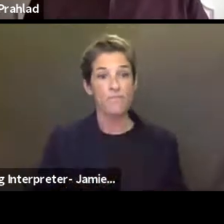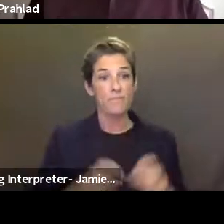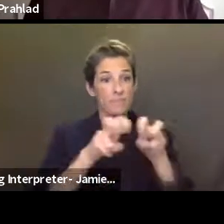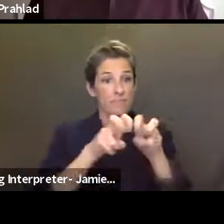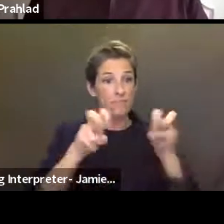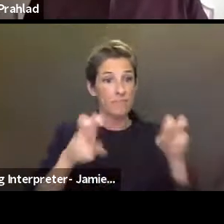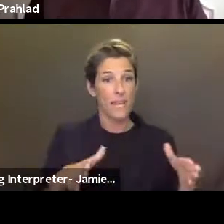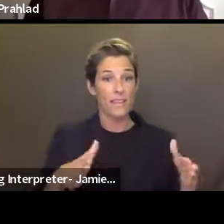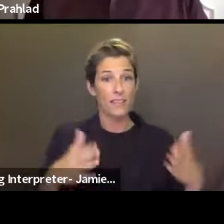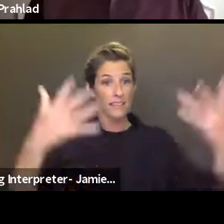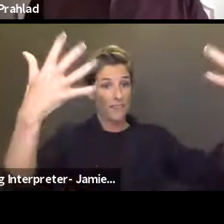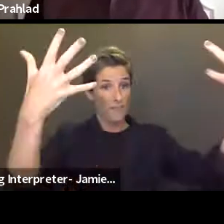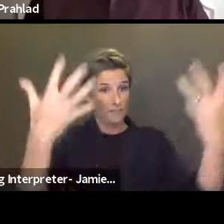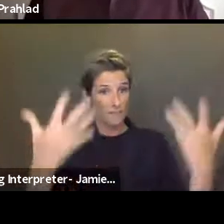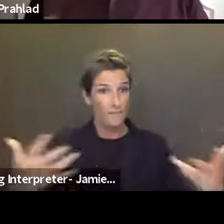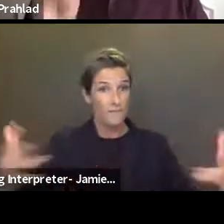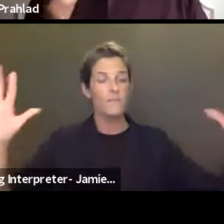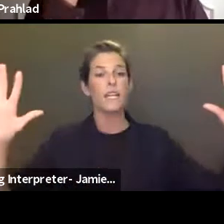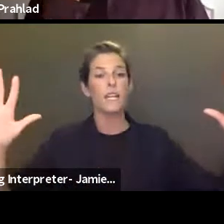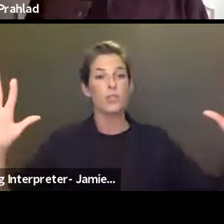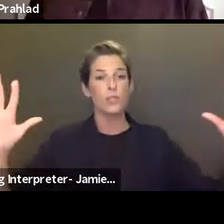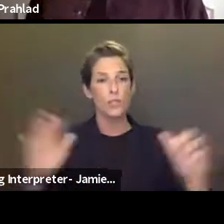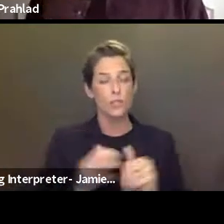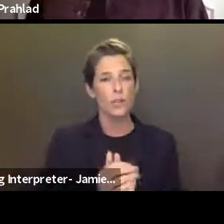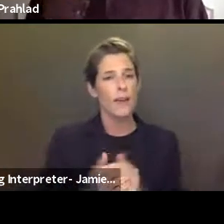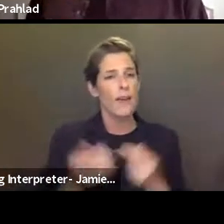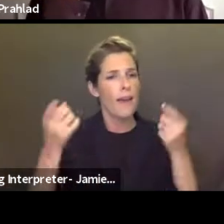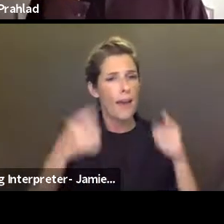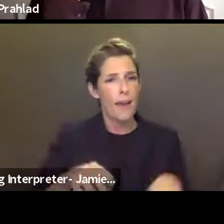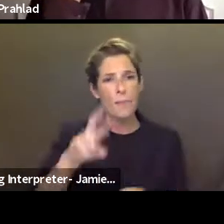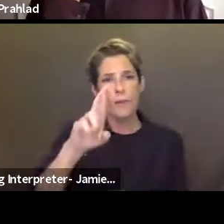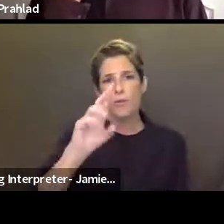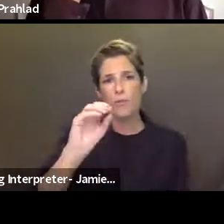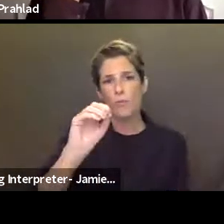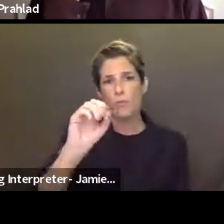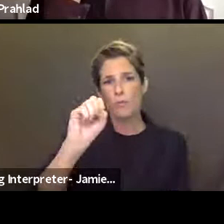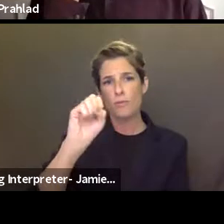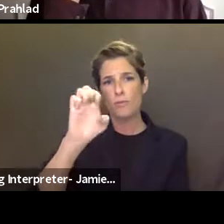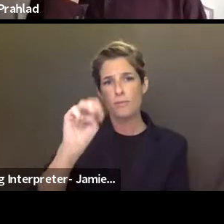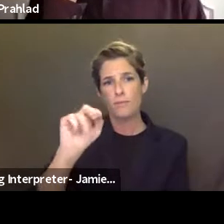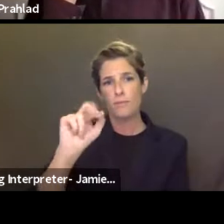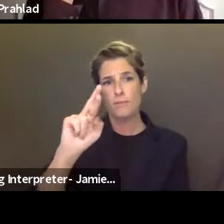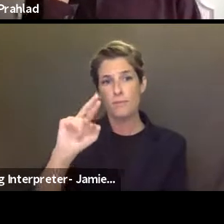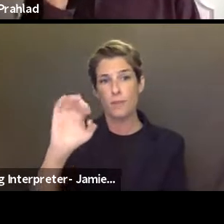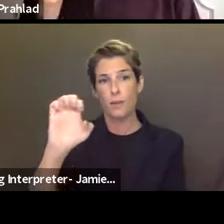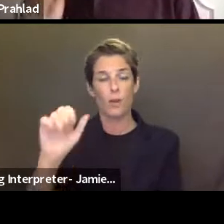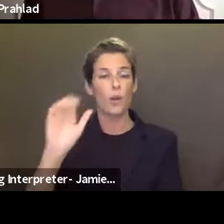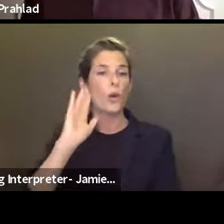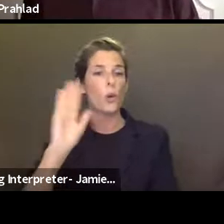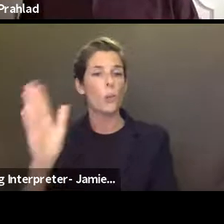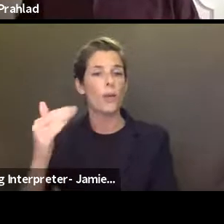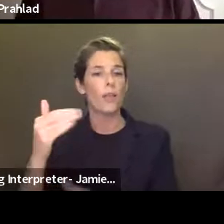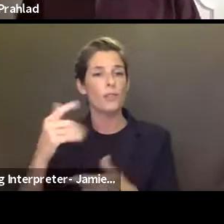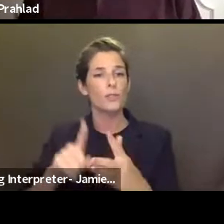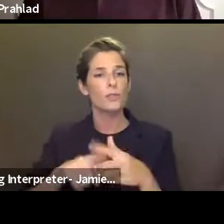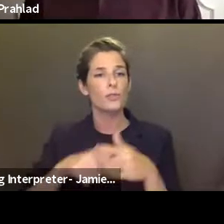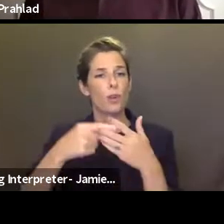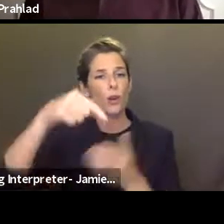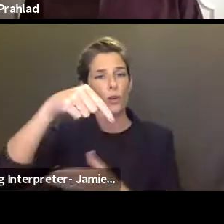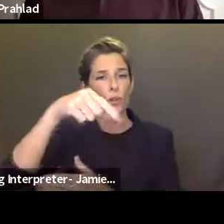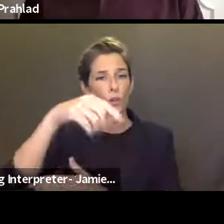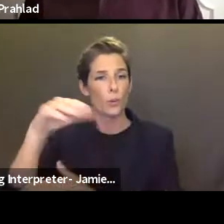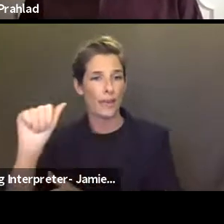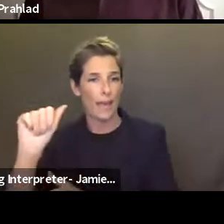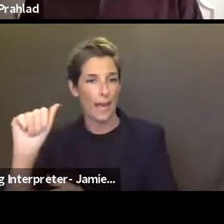offered their remarks, Rosemary Garland Thompson will facilitate a brief conversation among them. And for the remainder of the